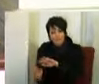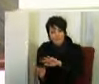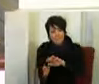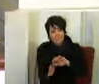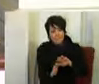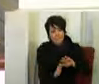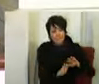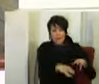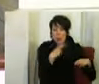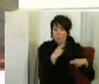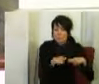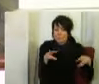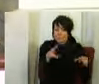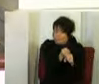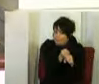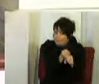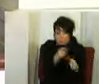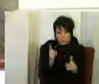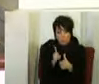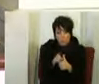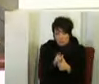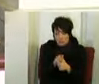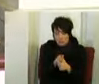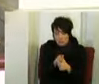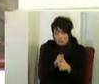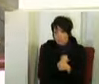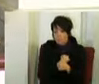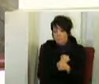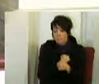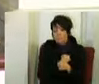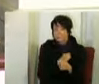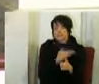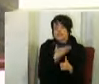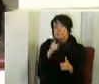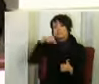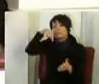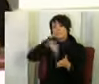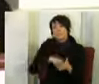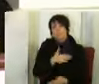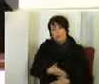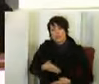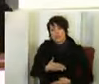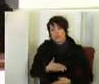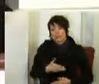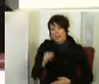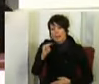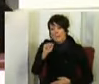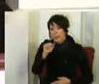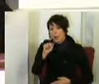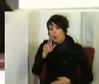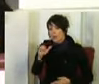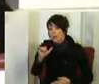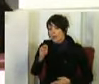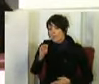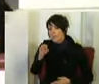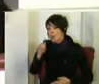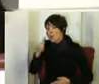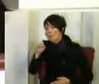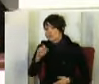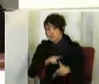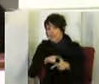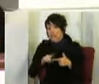very brief things for you. First of all, I'd like to offer a deep appreciation to Larry Mode and to Jonathan Carlisle and